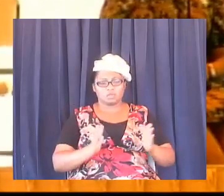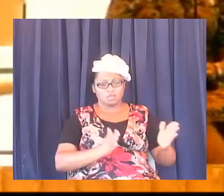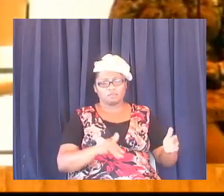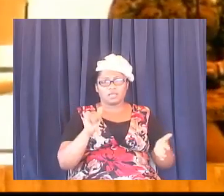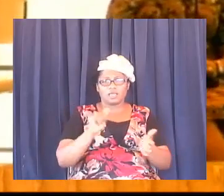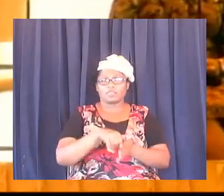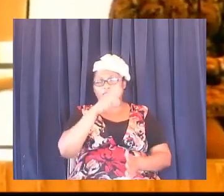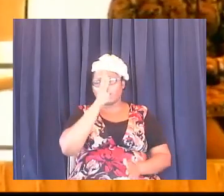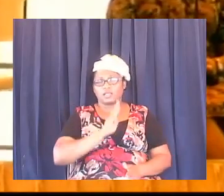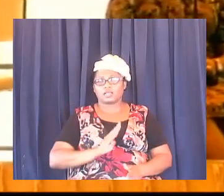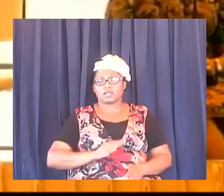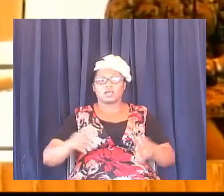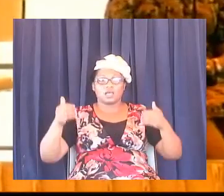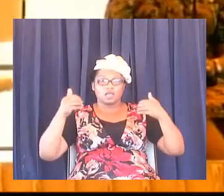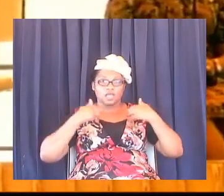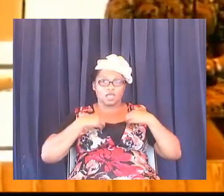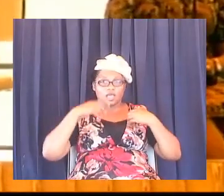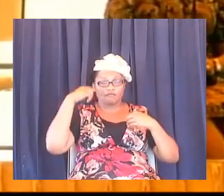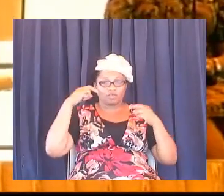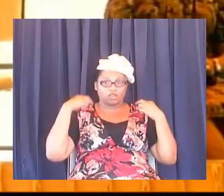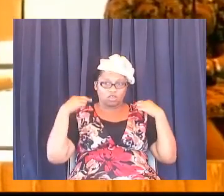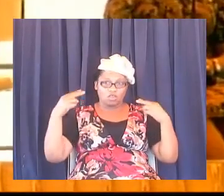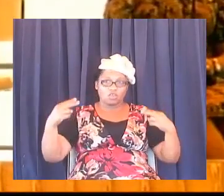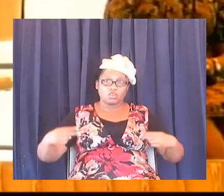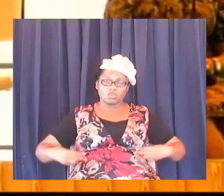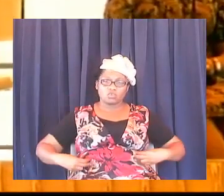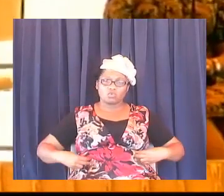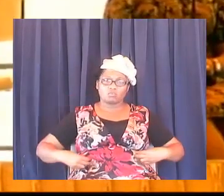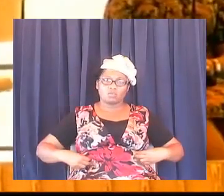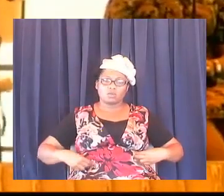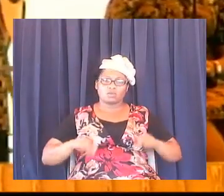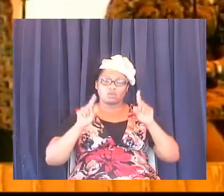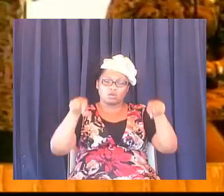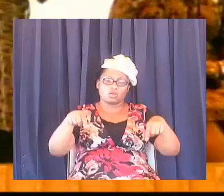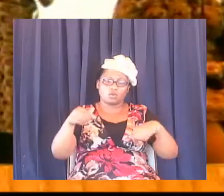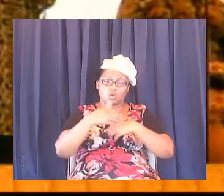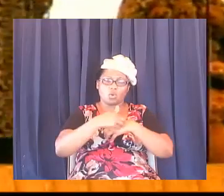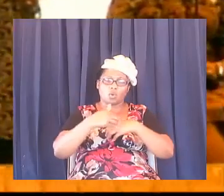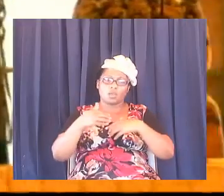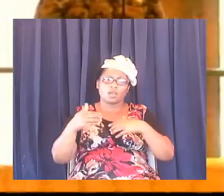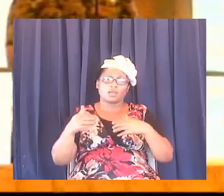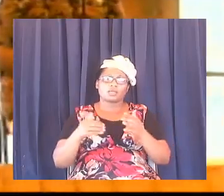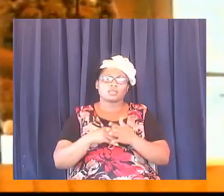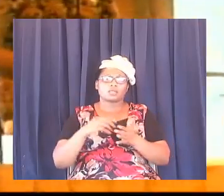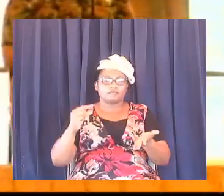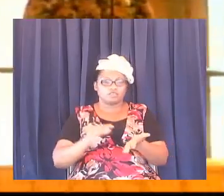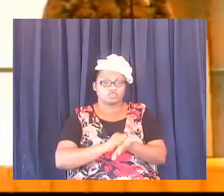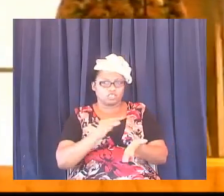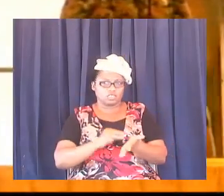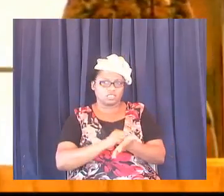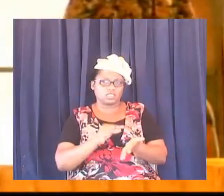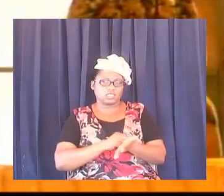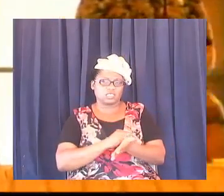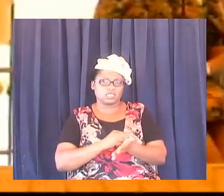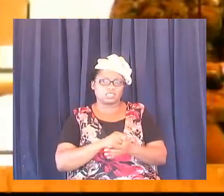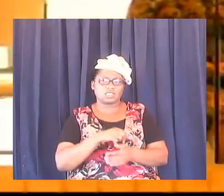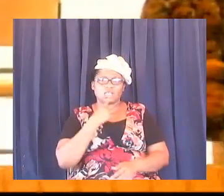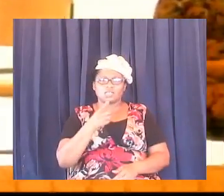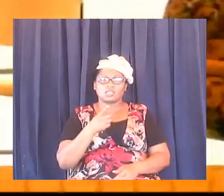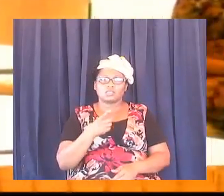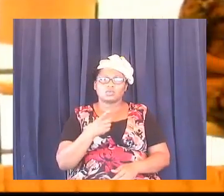have for humanity. When you go back in the book of Genesis, it tells you about